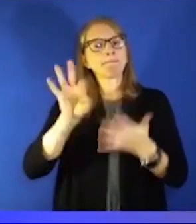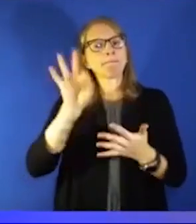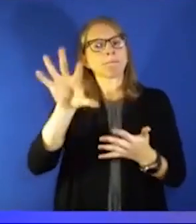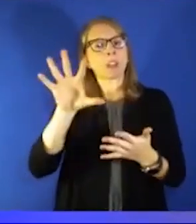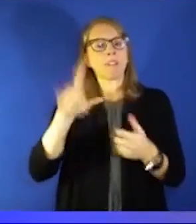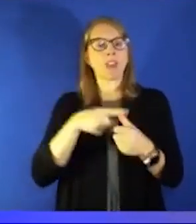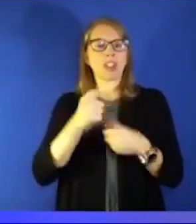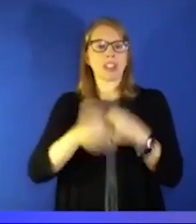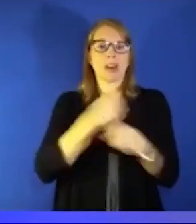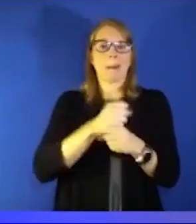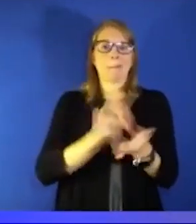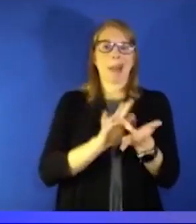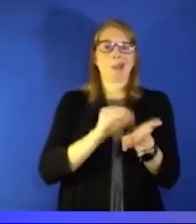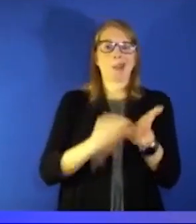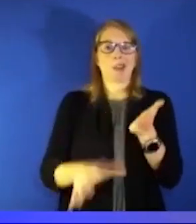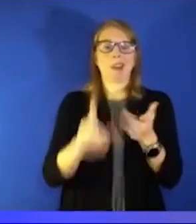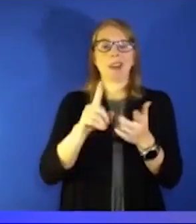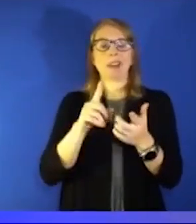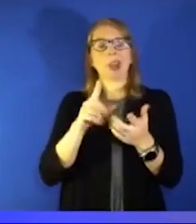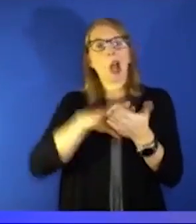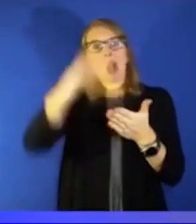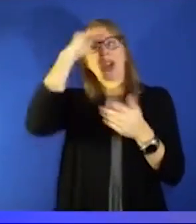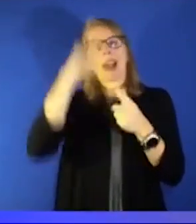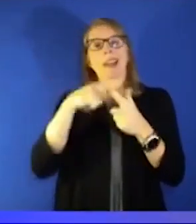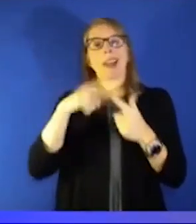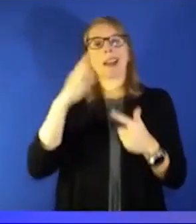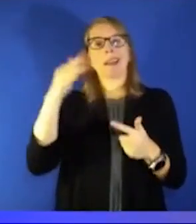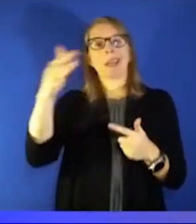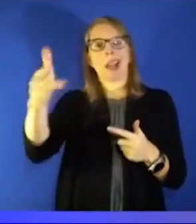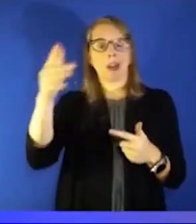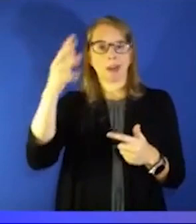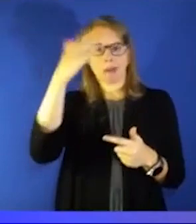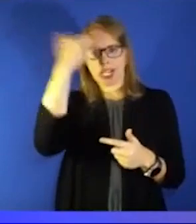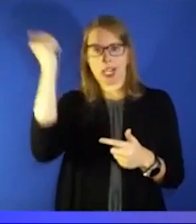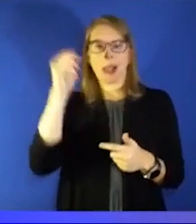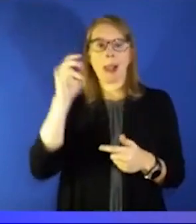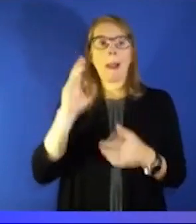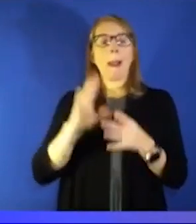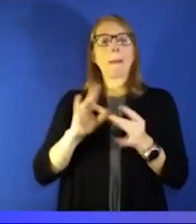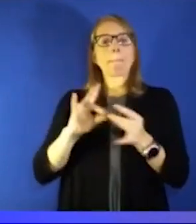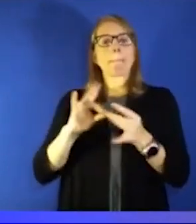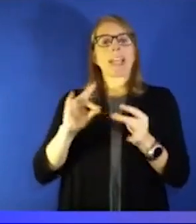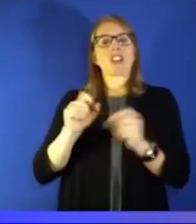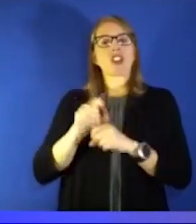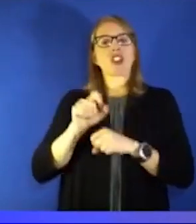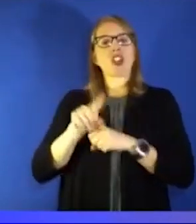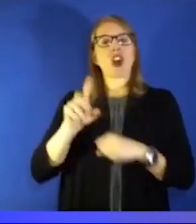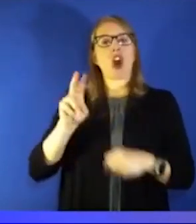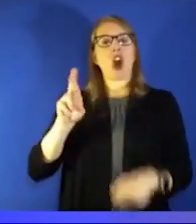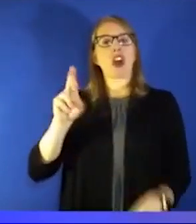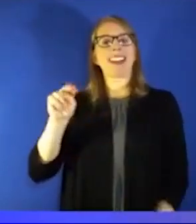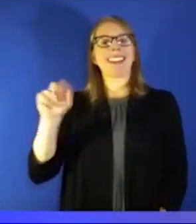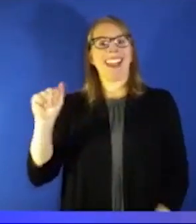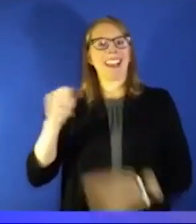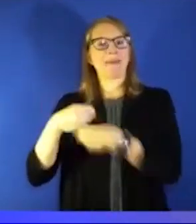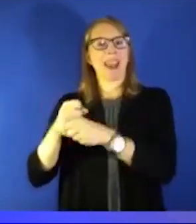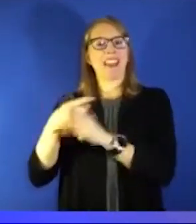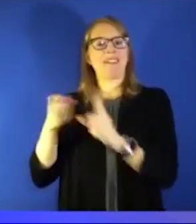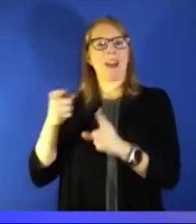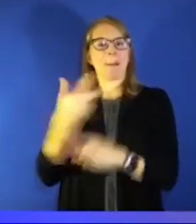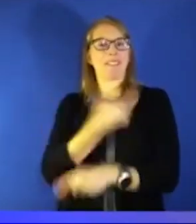of us forget it later on. But messenger RNA is what gets made from the vaccine